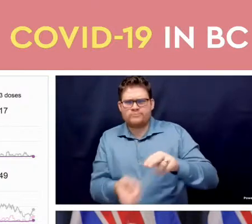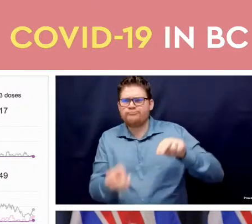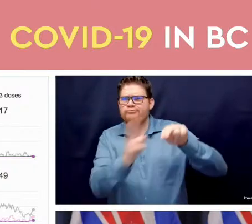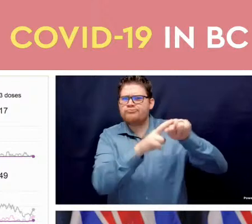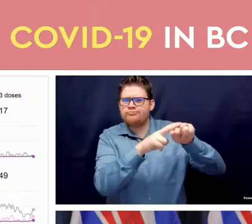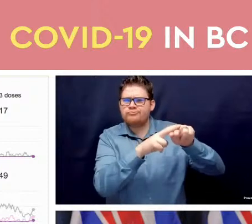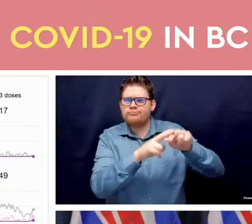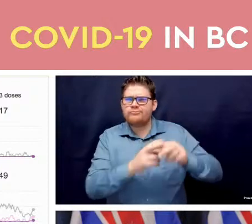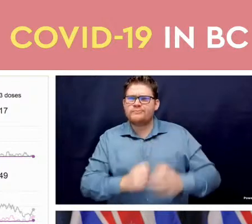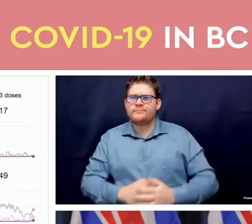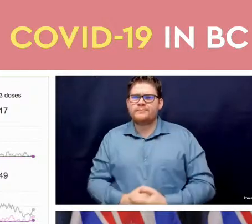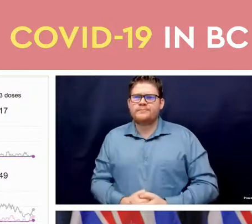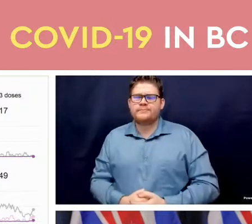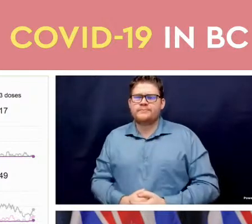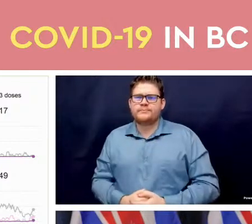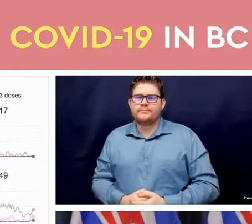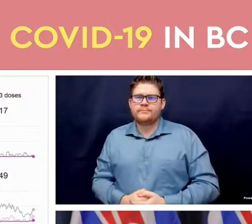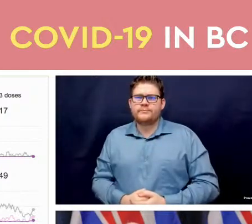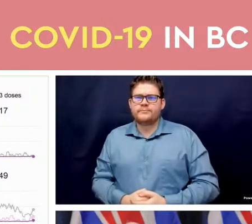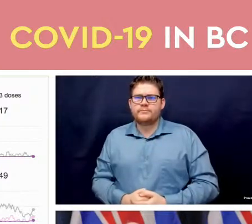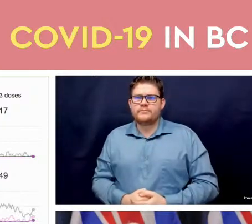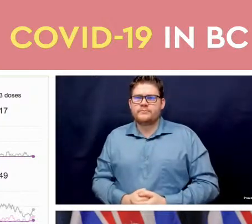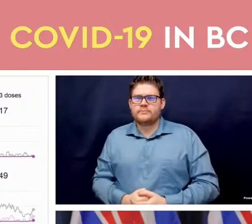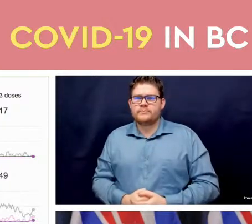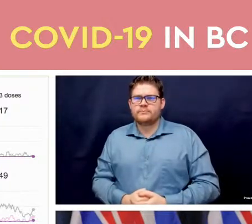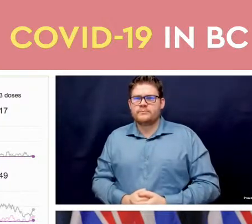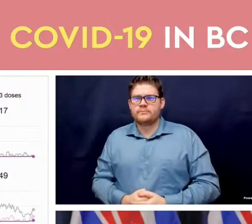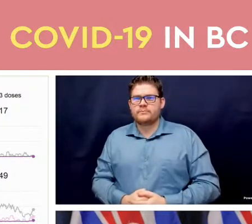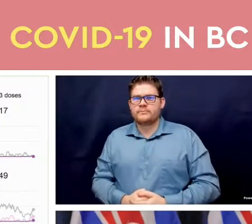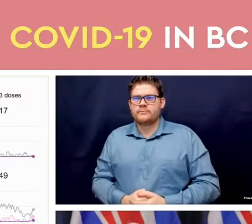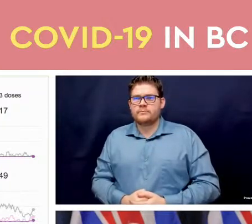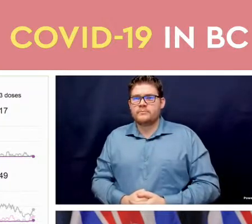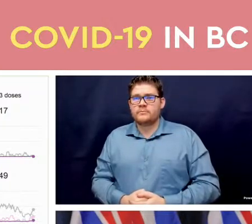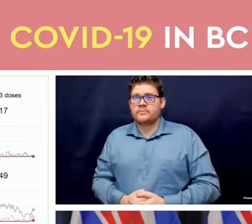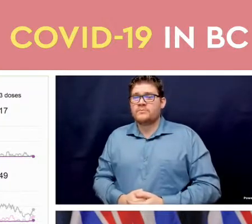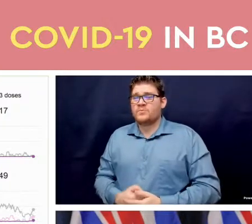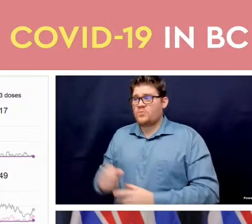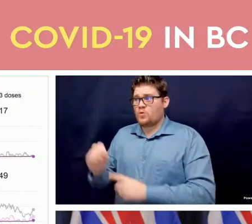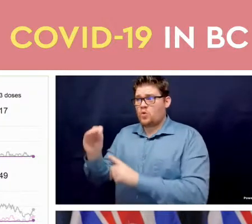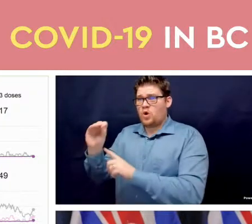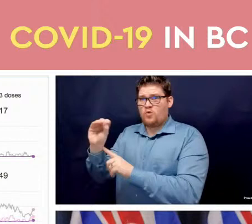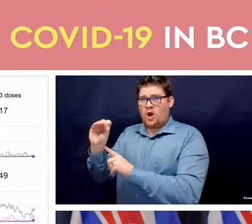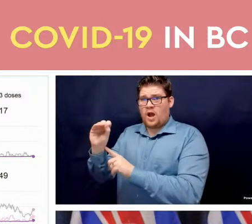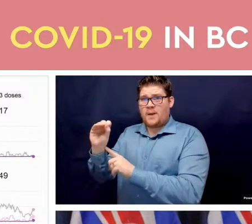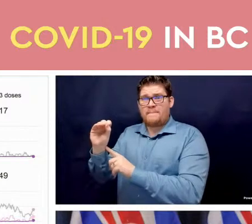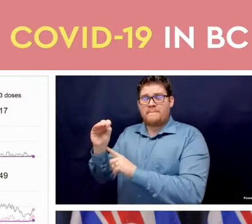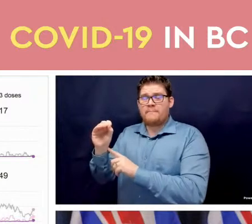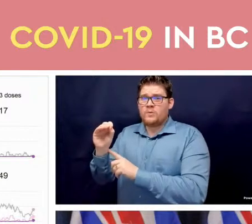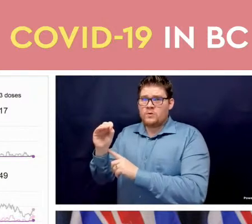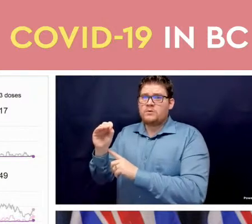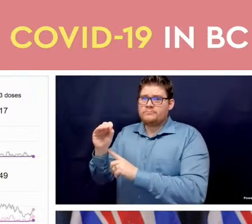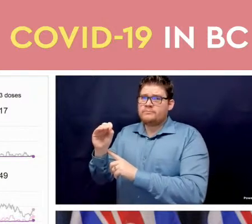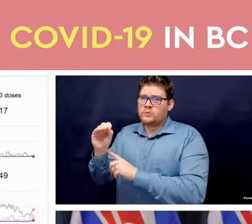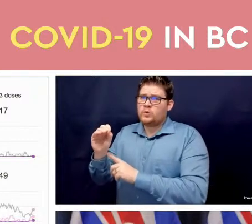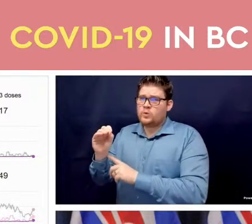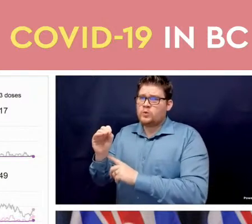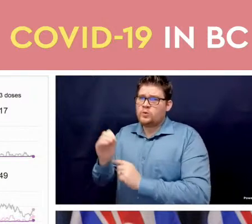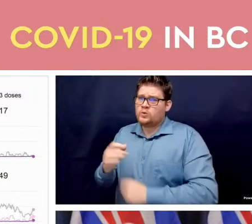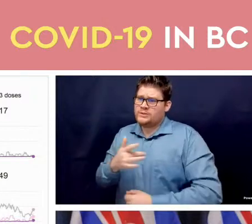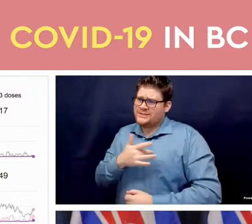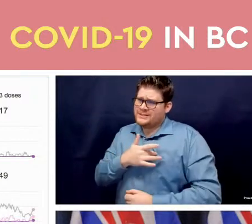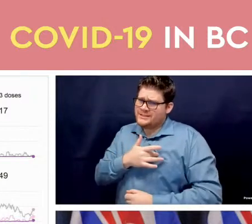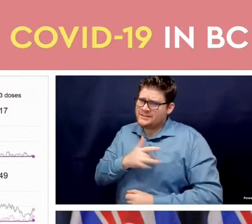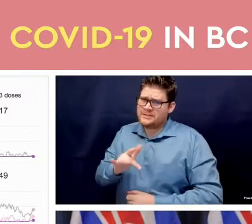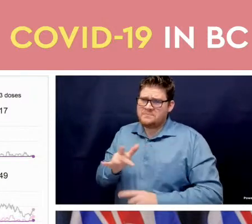been infected with other strains of this virus, Omicron is more likely to infect you right now